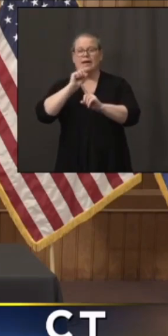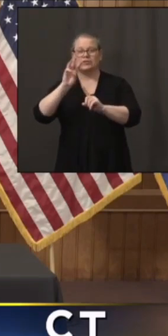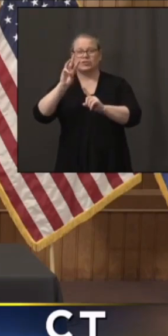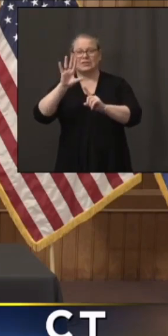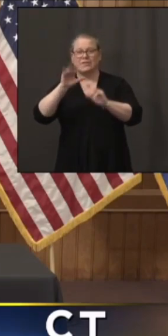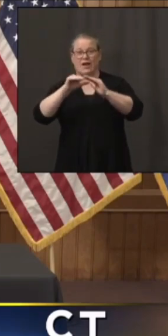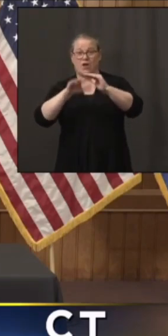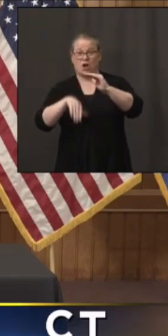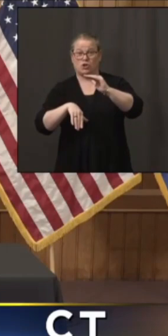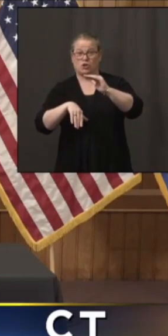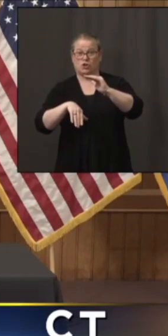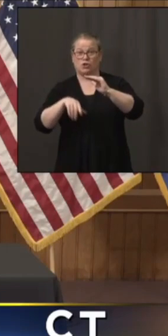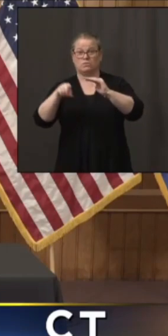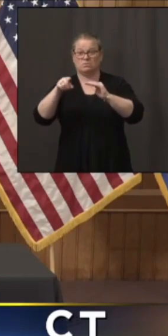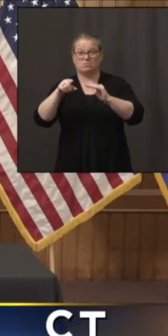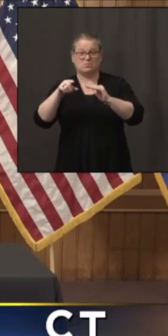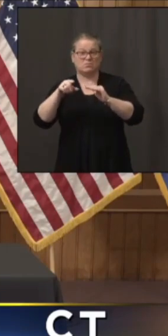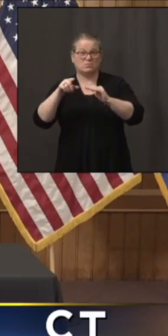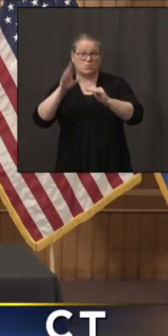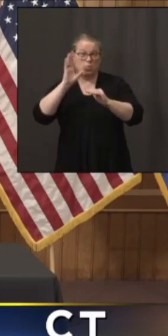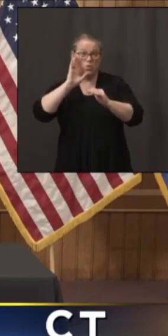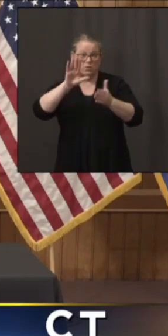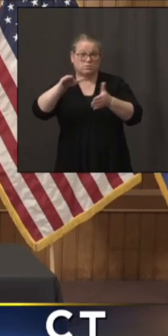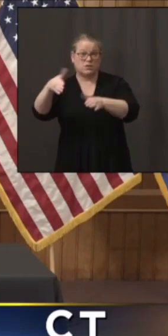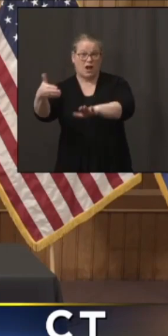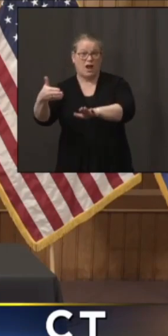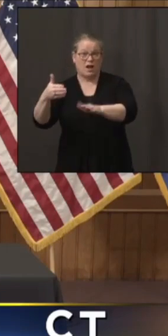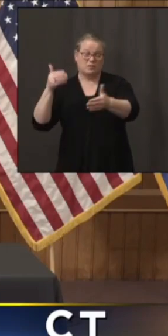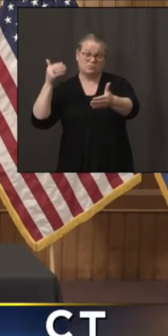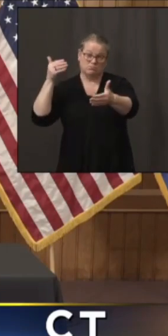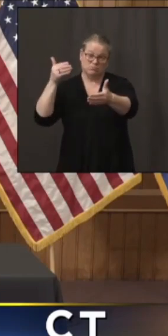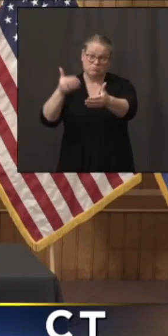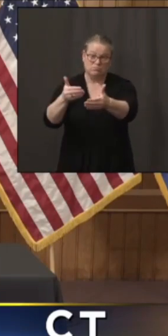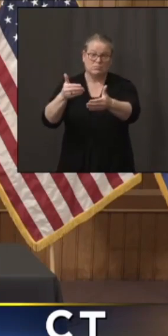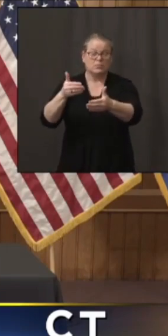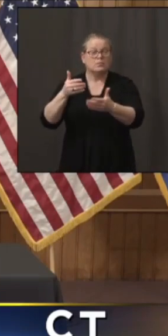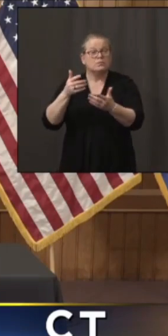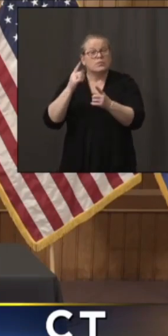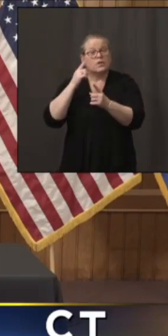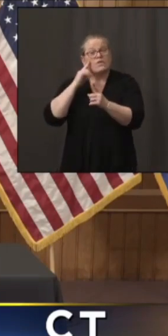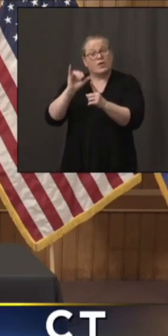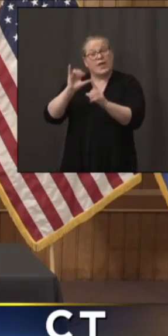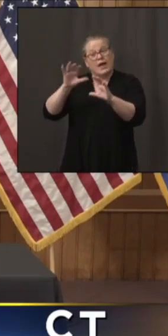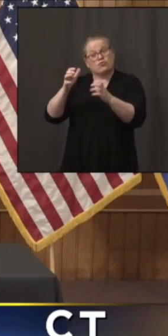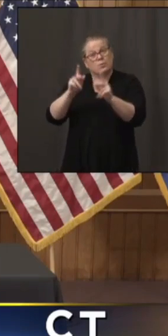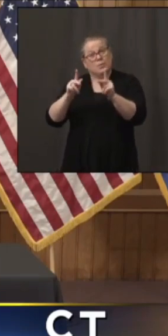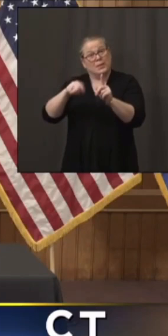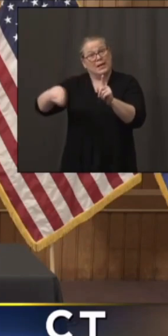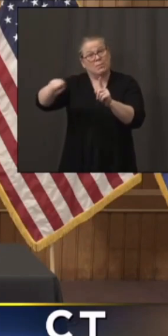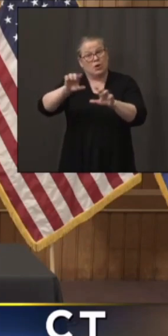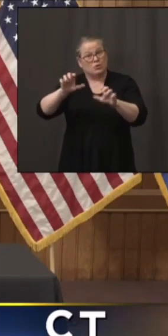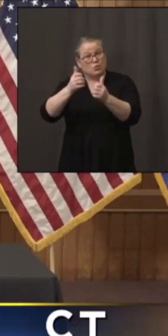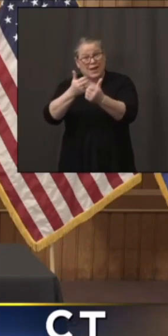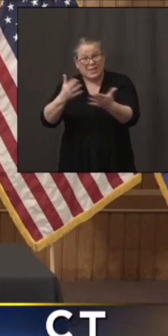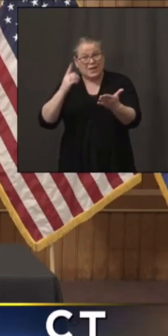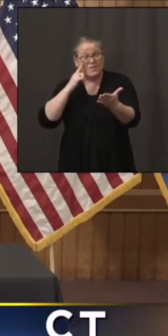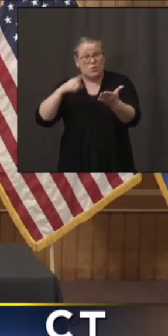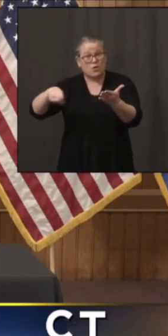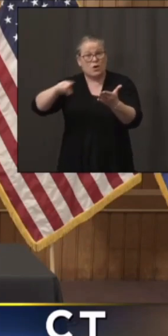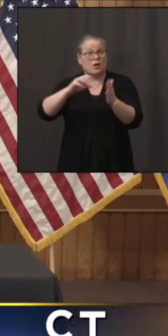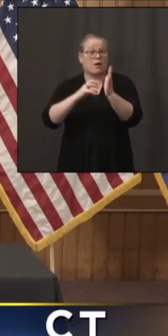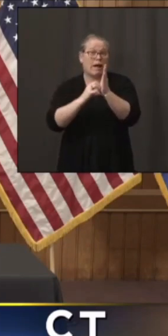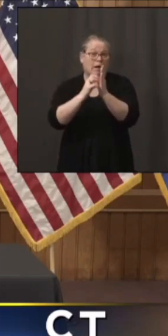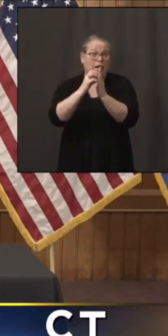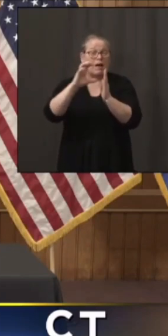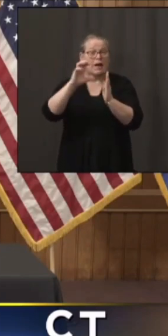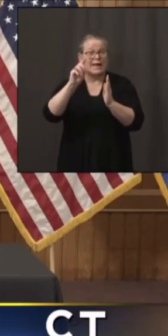65. Is there anything, being done for that special group of people, cancer